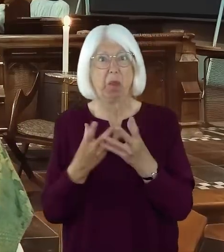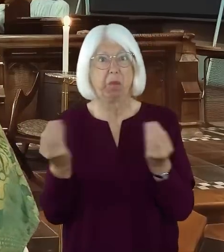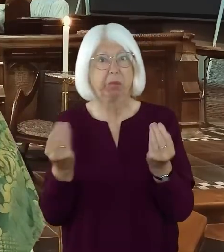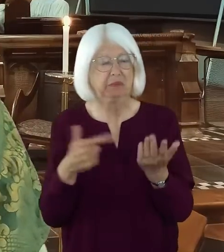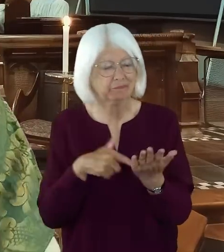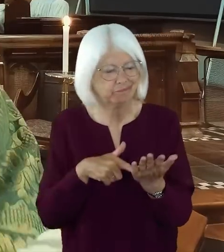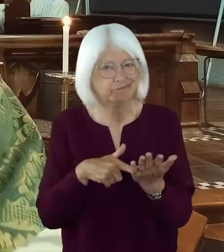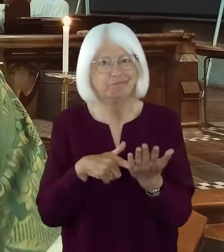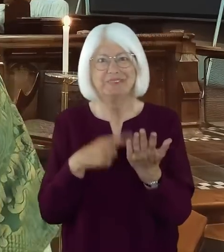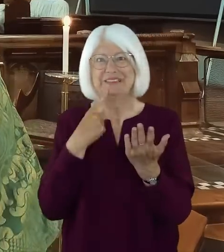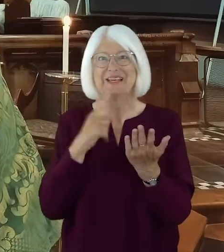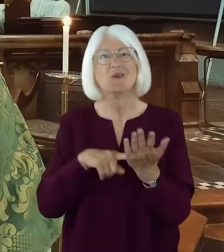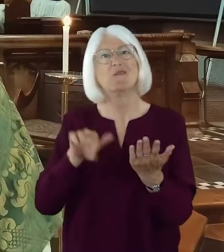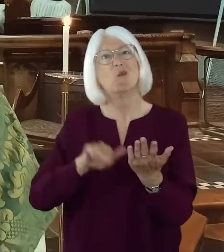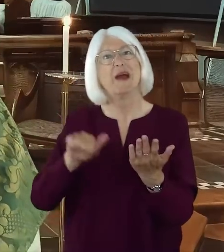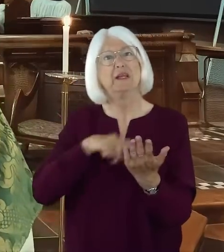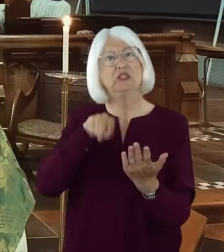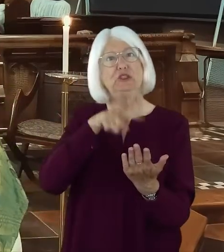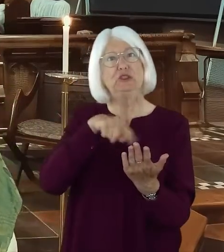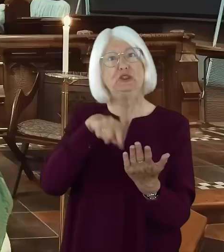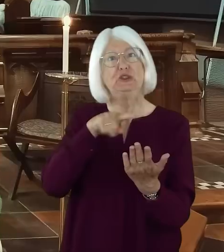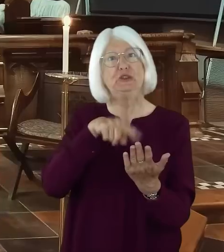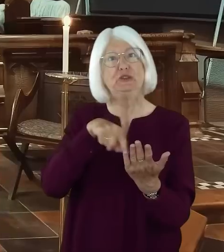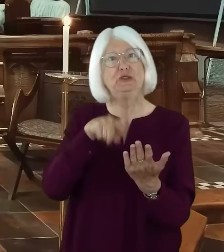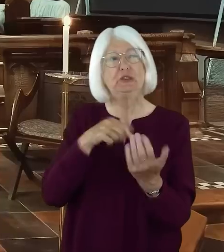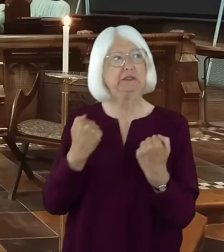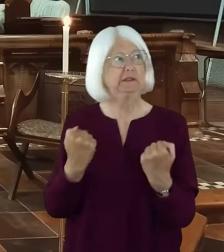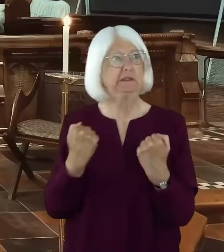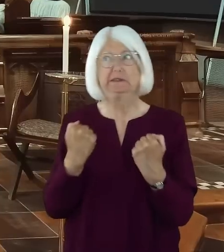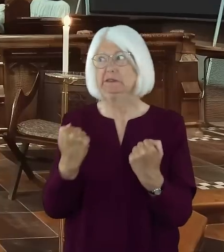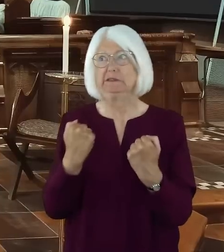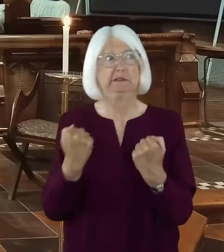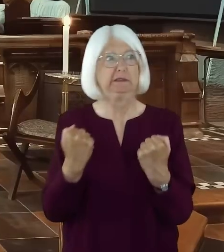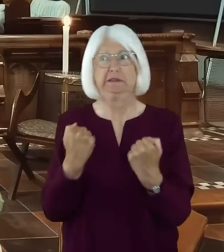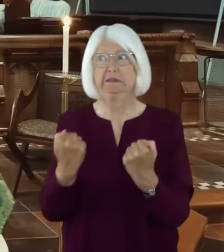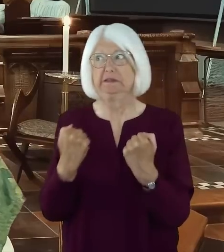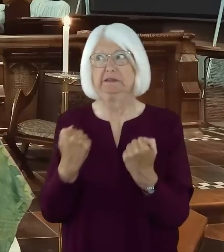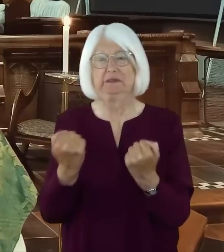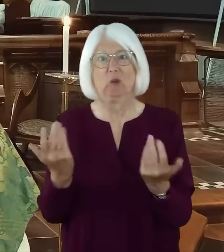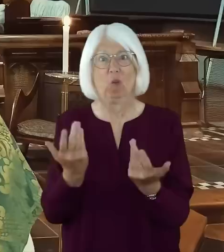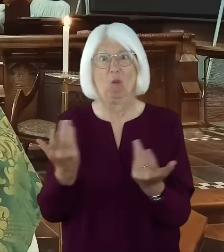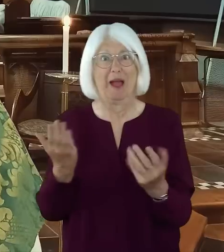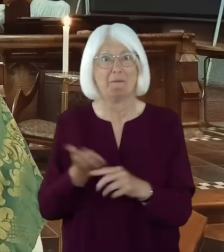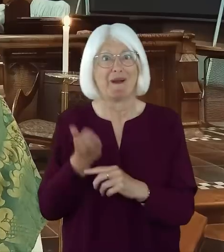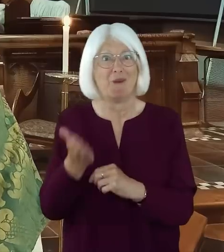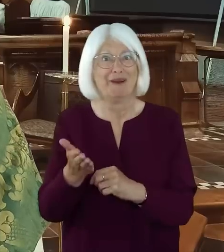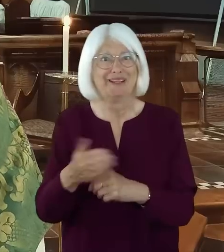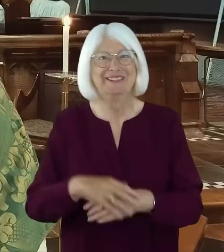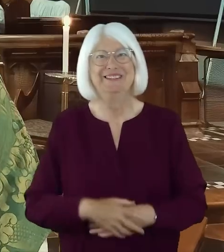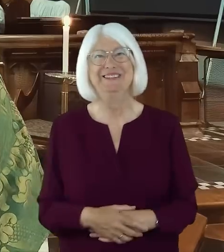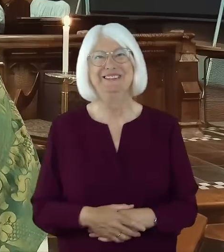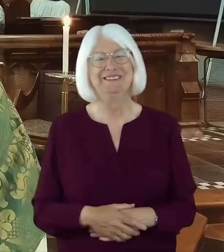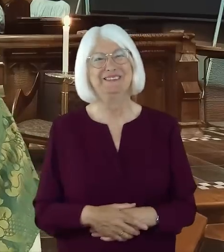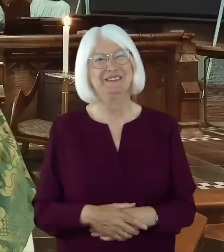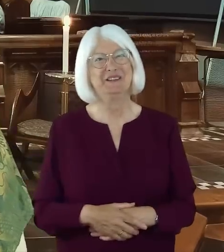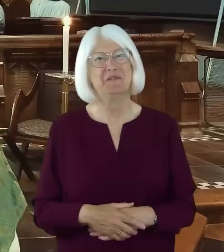the machine tells you that you'll have to wait for it to return as you drive yet further along the country roads, not quite knowing where